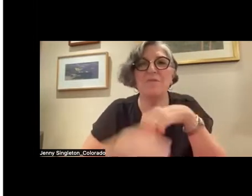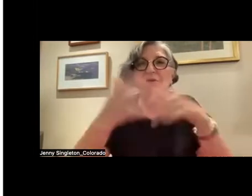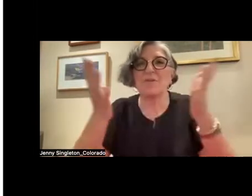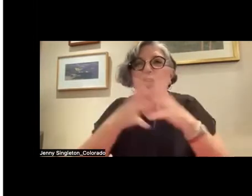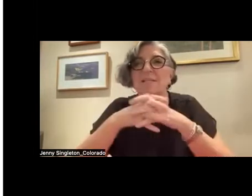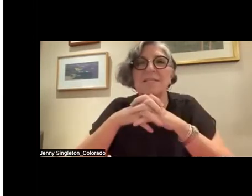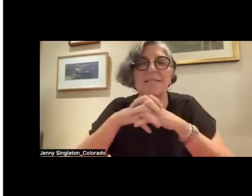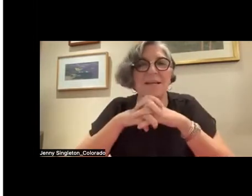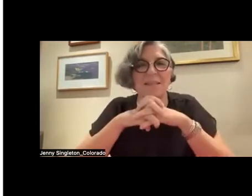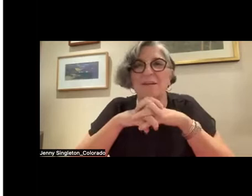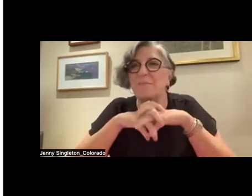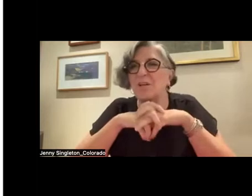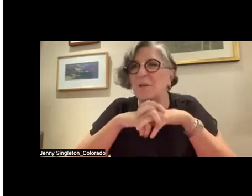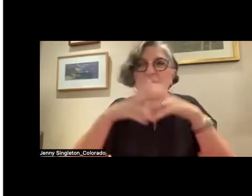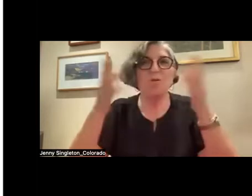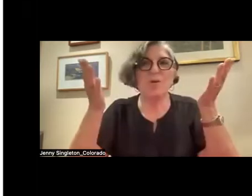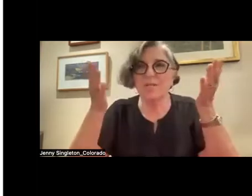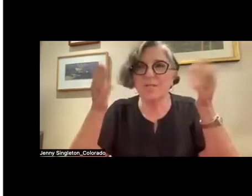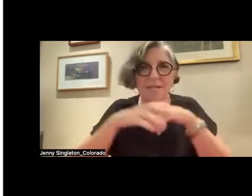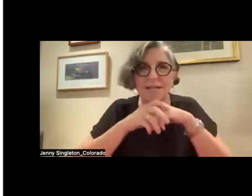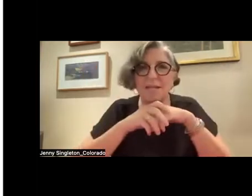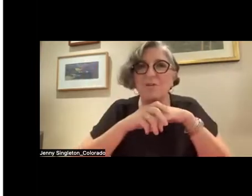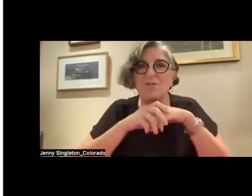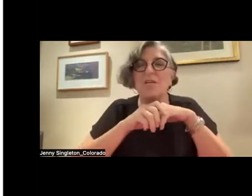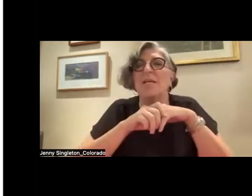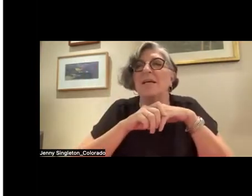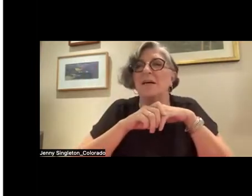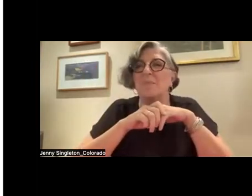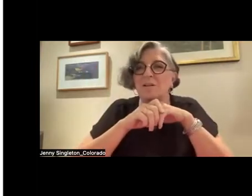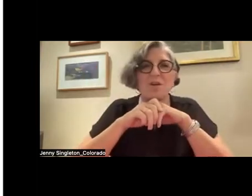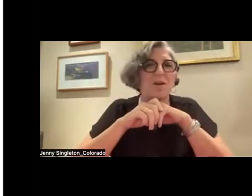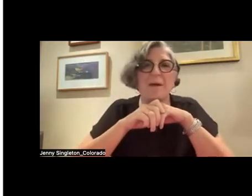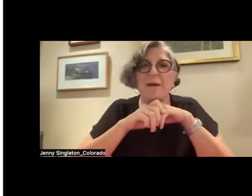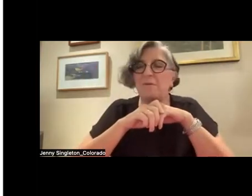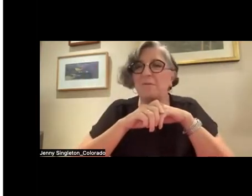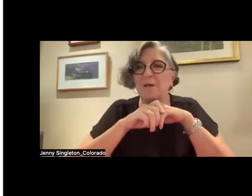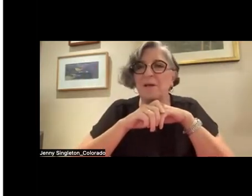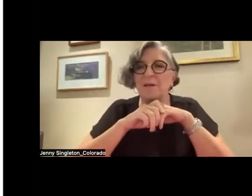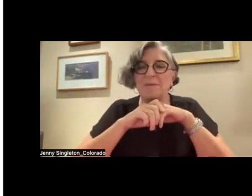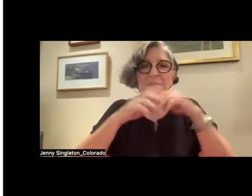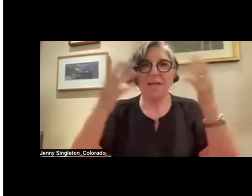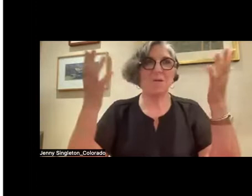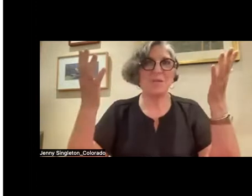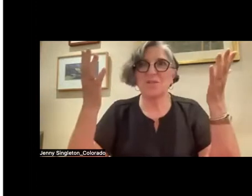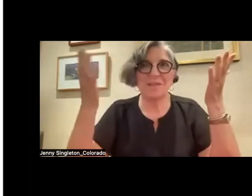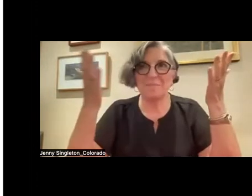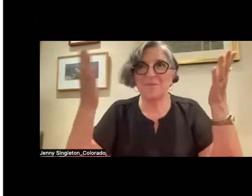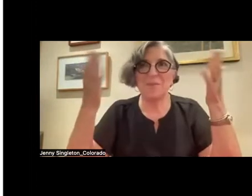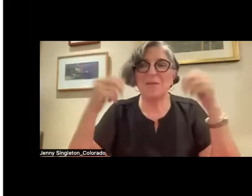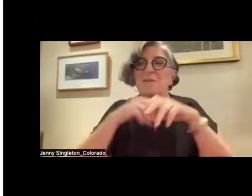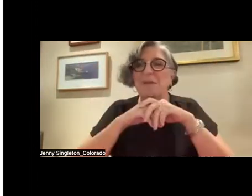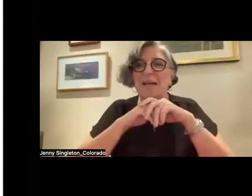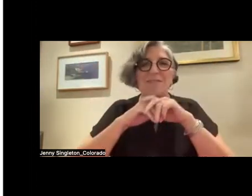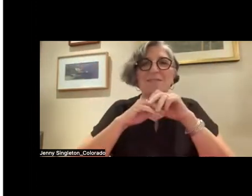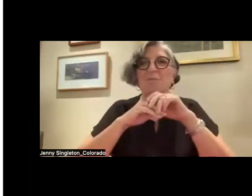So the first question is that I'll be talking about is who uses a sign language. I'll talk about the main question that so